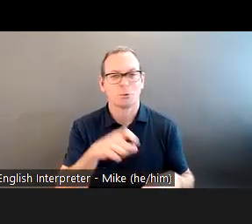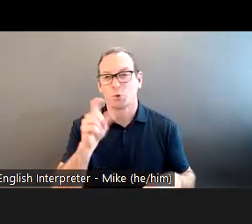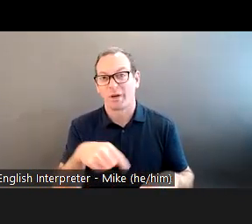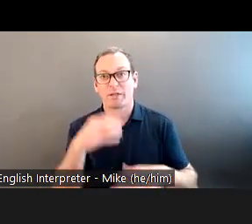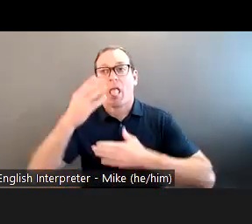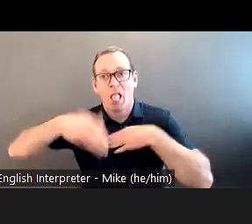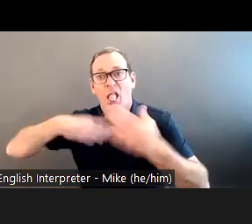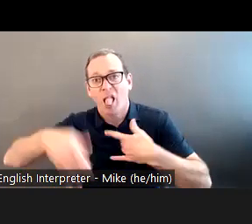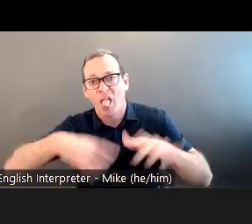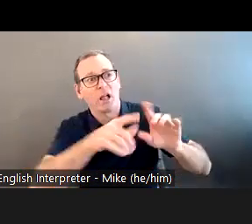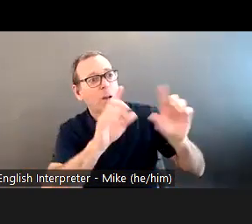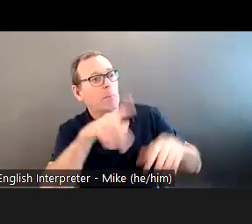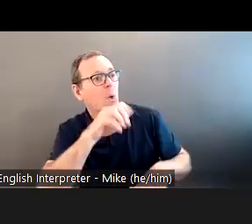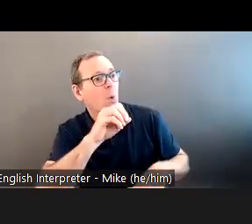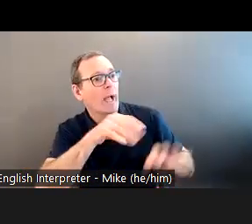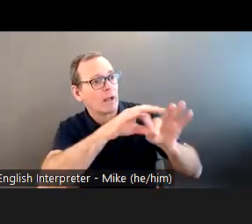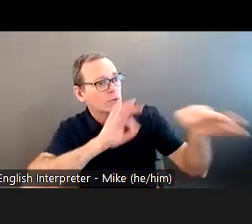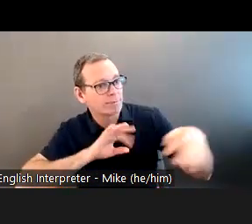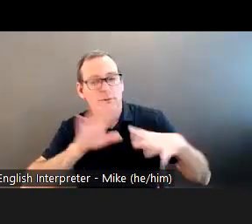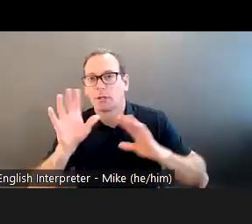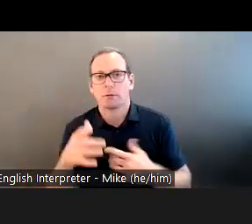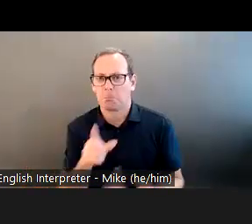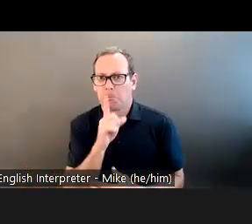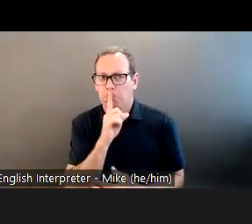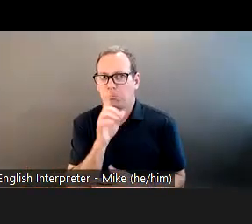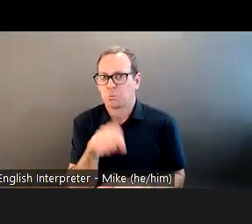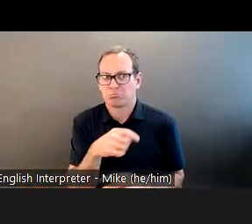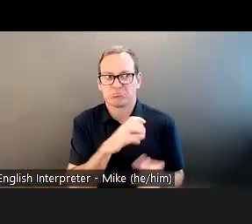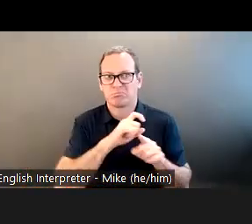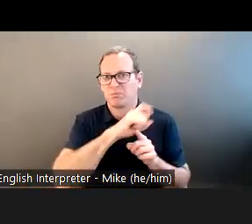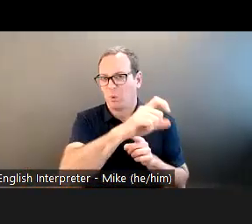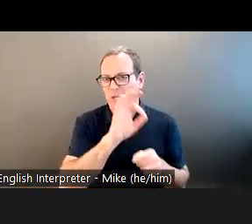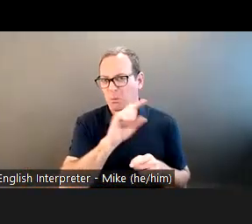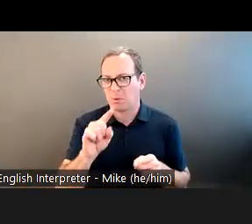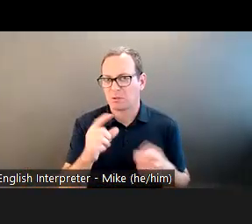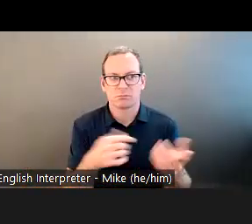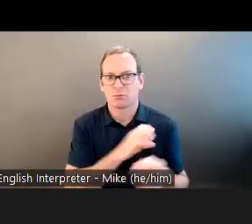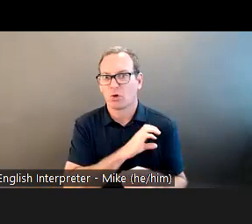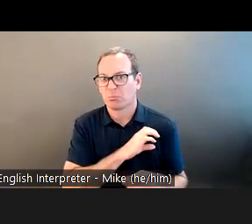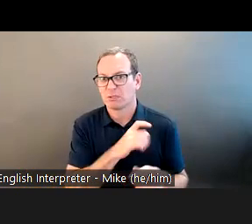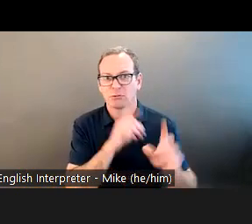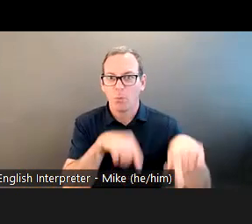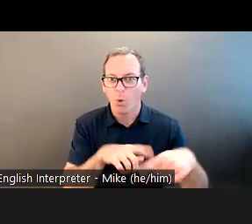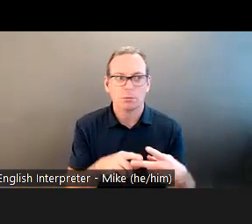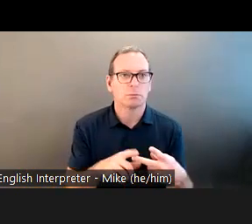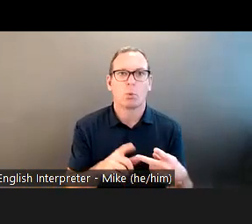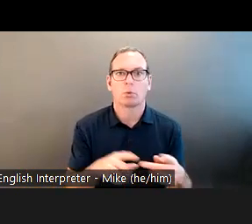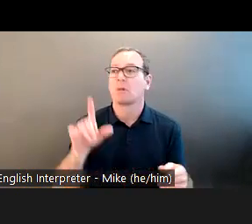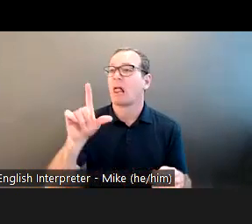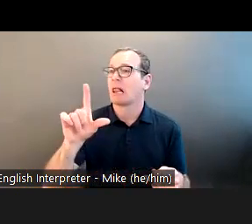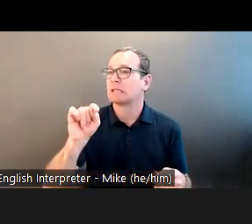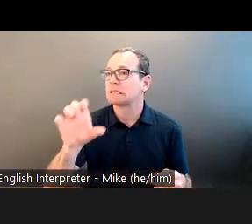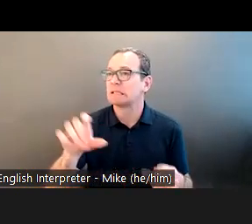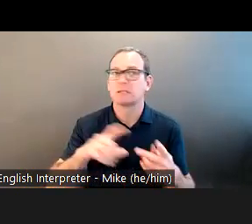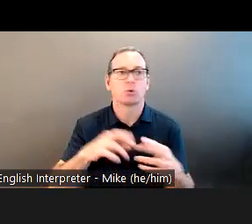what recourse do I have? So there was that reporting to the police, reporting to the retirement home, reporting